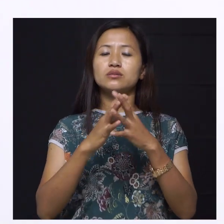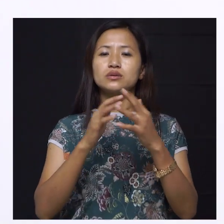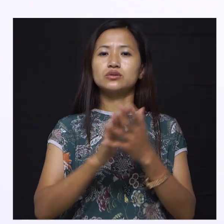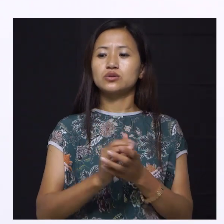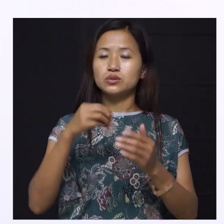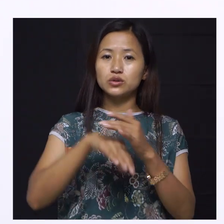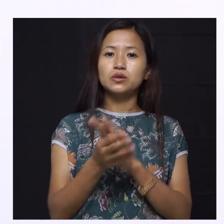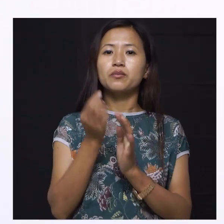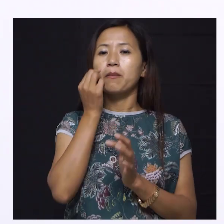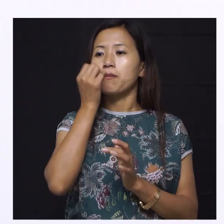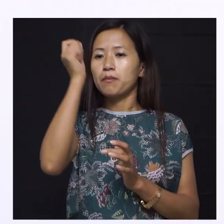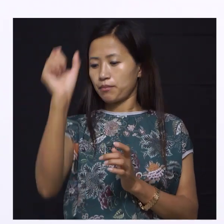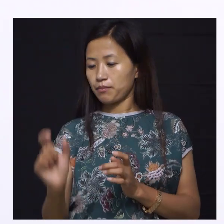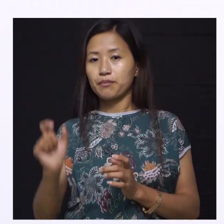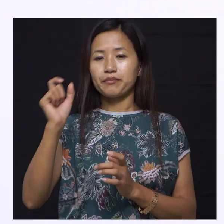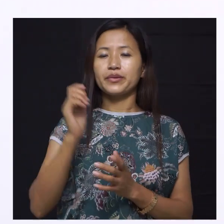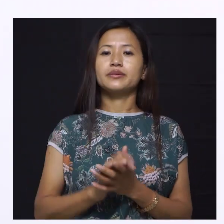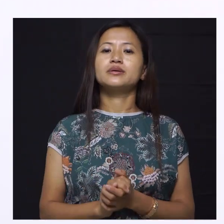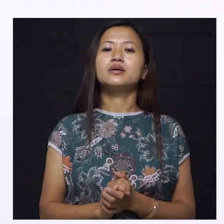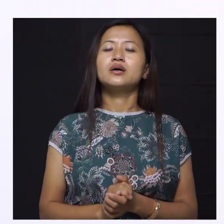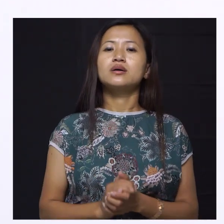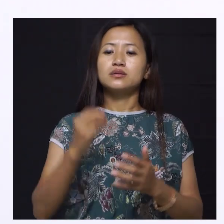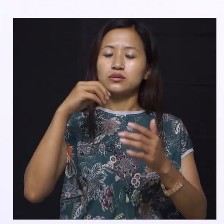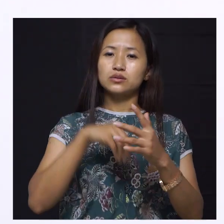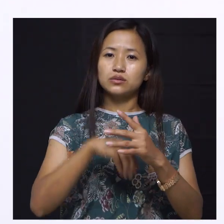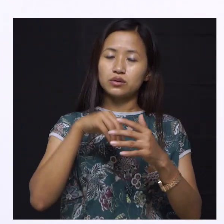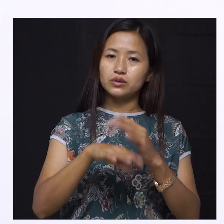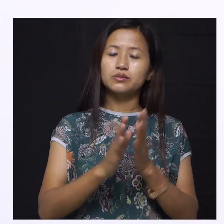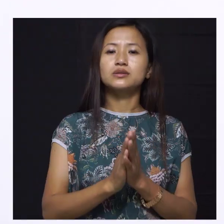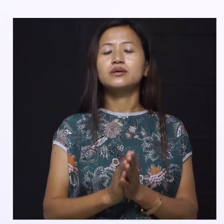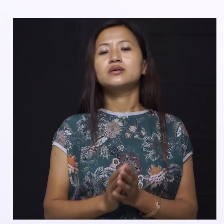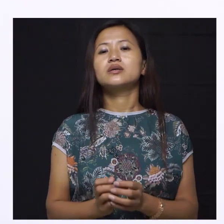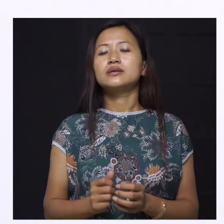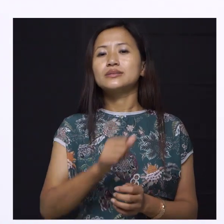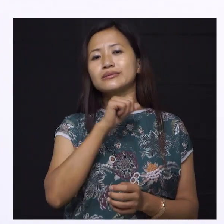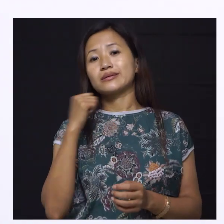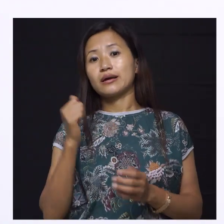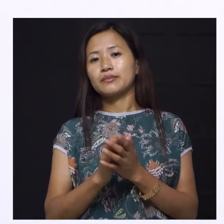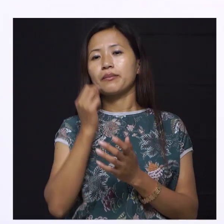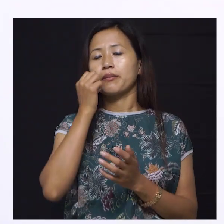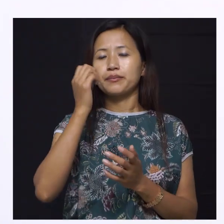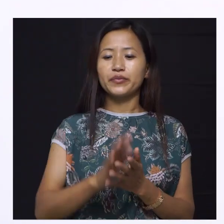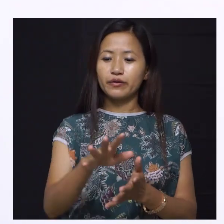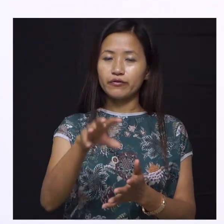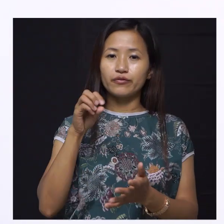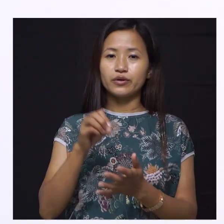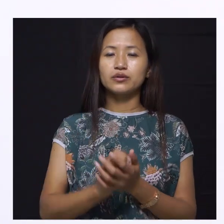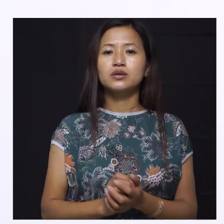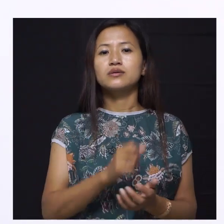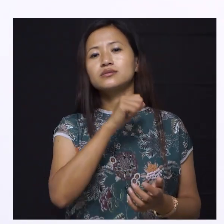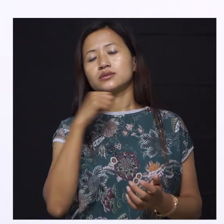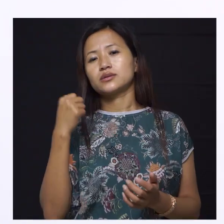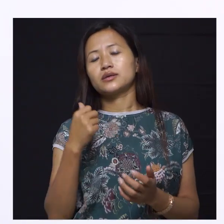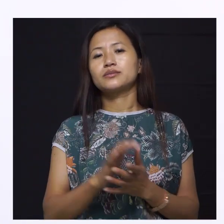sea, they are in an island, so drowning means dying in the river is called drowning, right? So that was found from the dead body